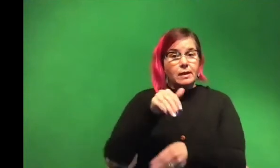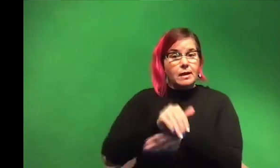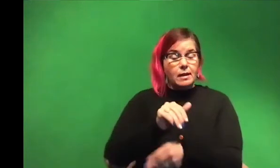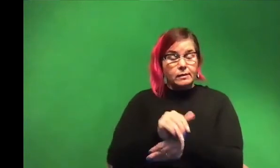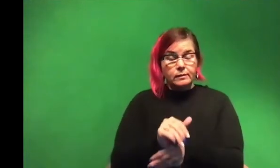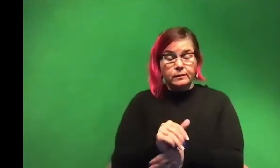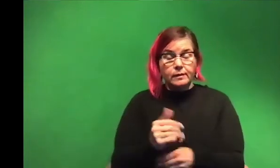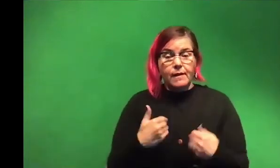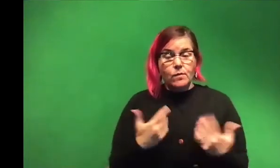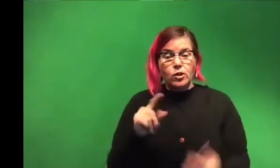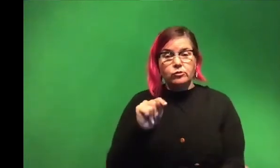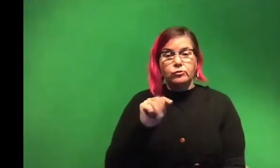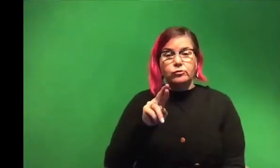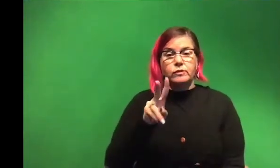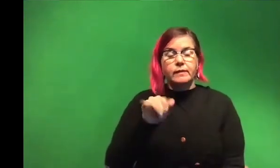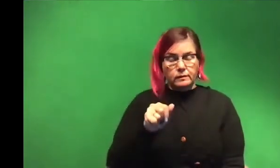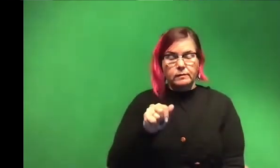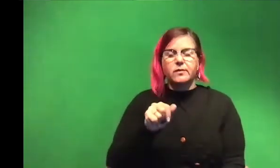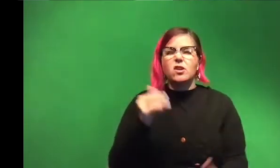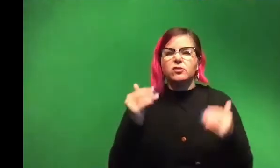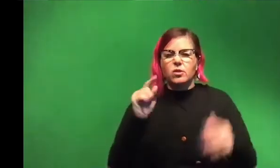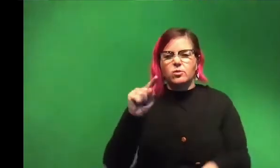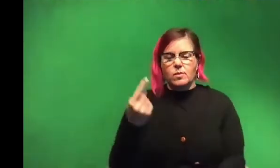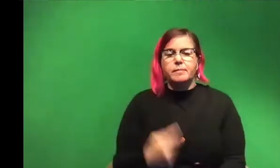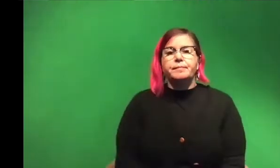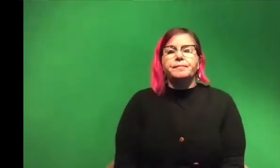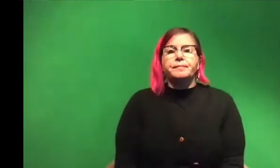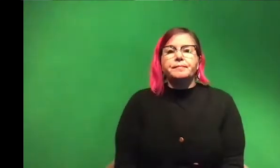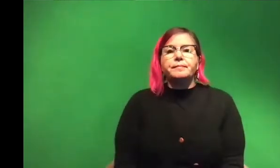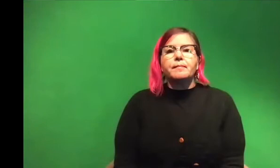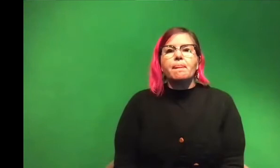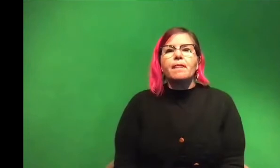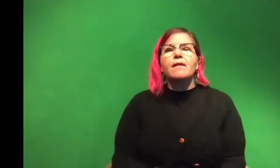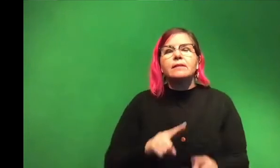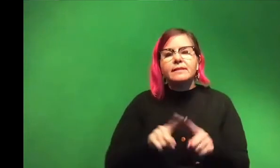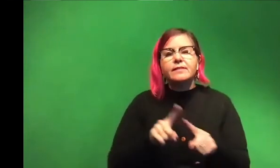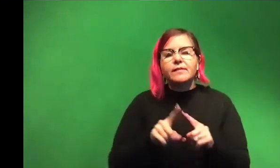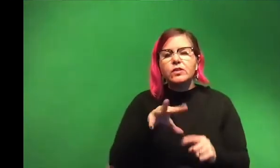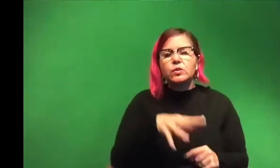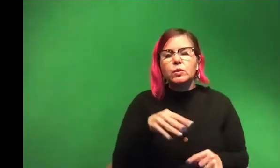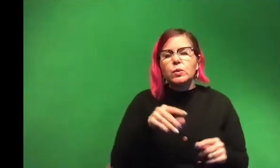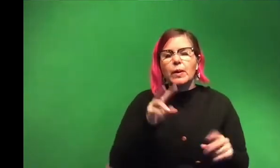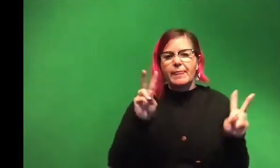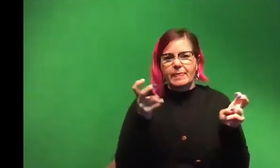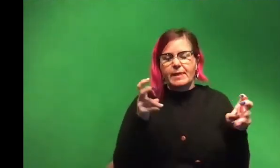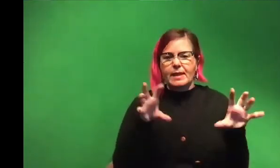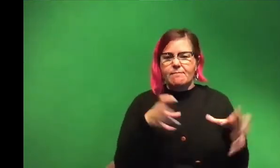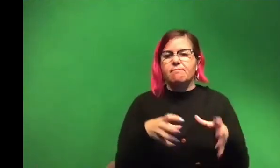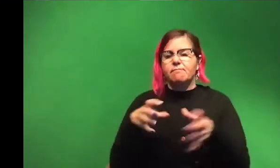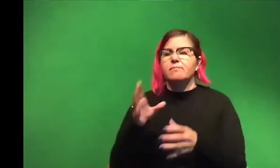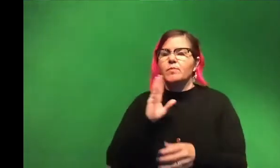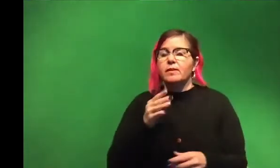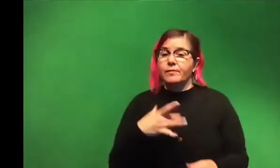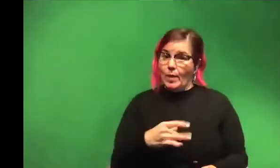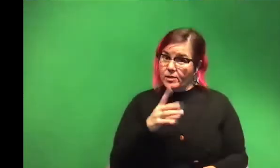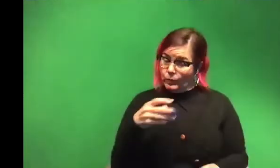be doing trivia, as we always do. That's for adults, and we're going to have a bunch of squid themed rounds. So if you like squid, you should come. And